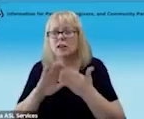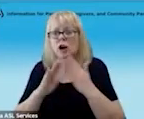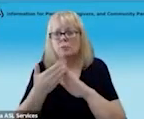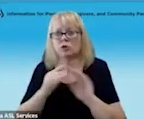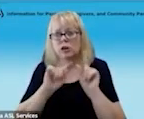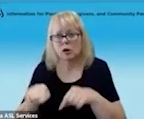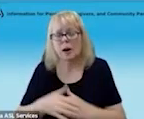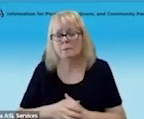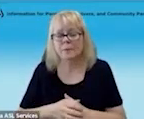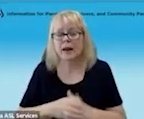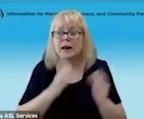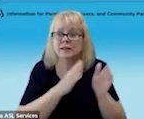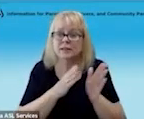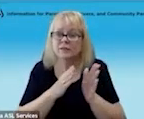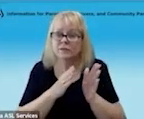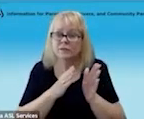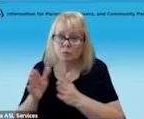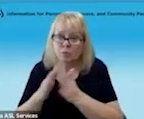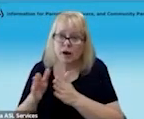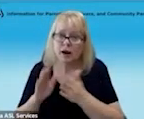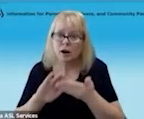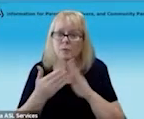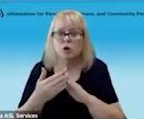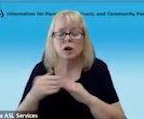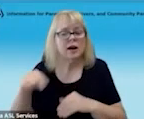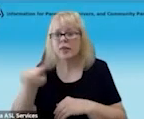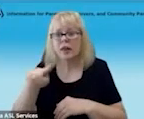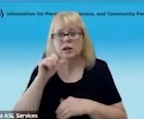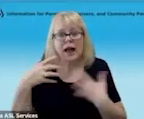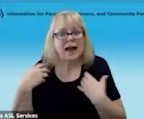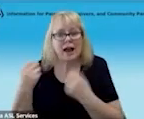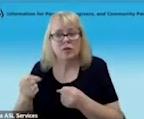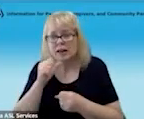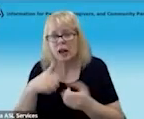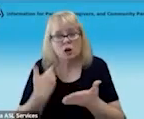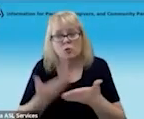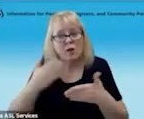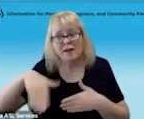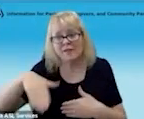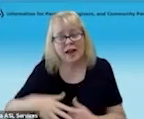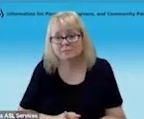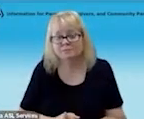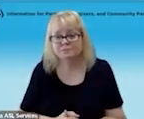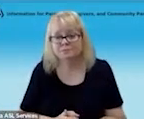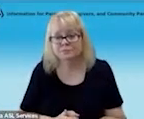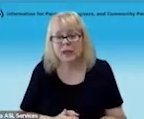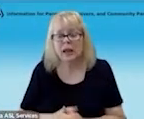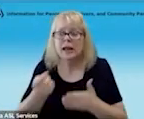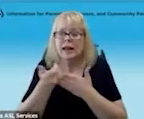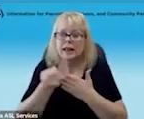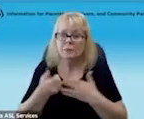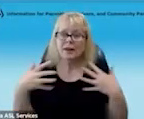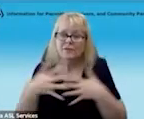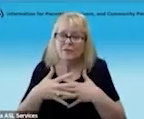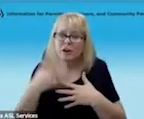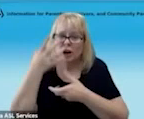with community first. Let's go to them. Build trust, then invite the community to come to us. A healthy community is a